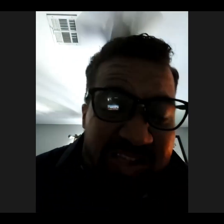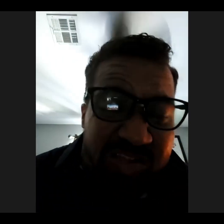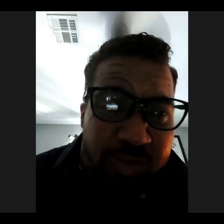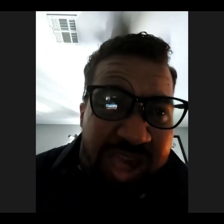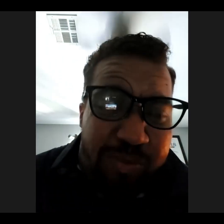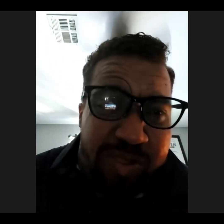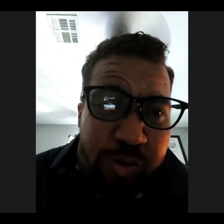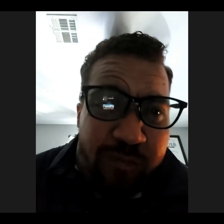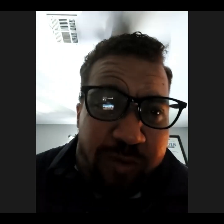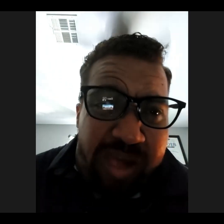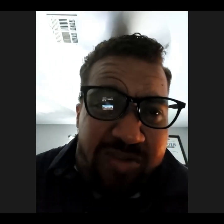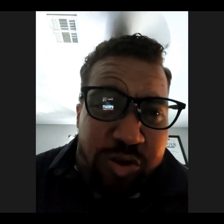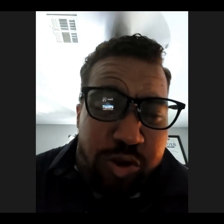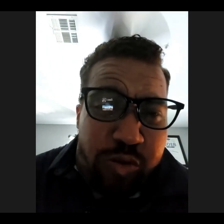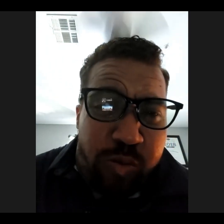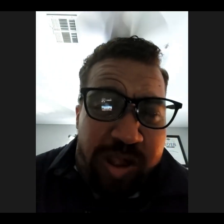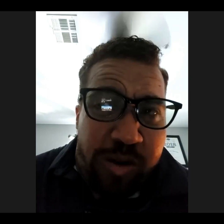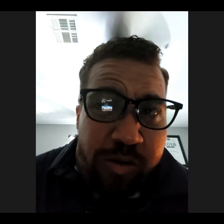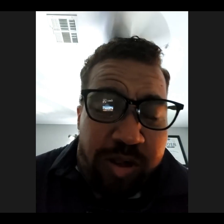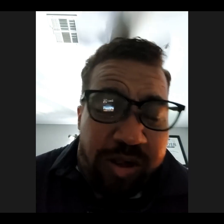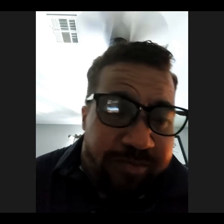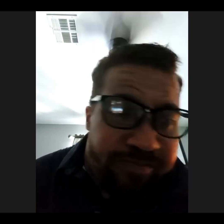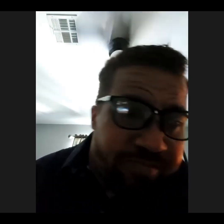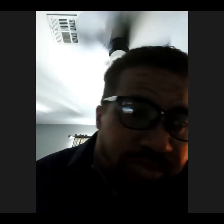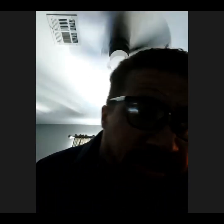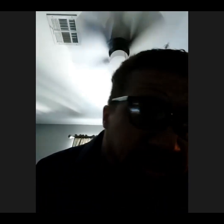And this was happening over at the Goodwill,